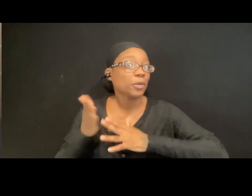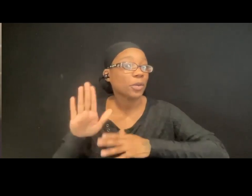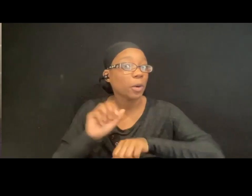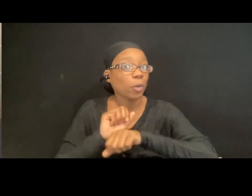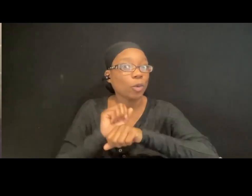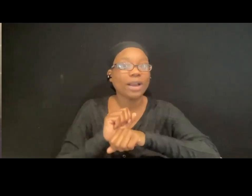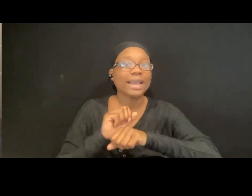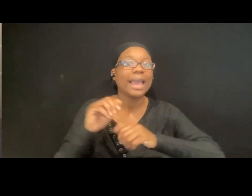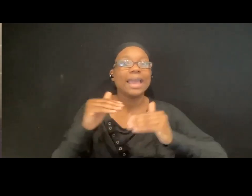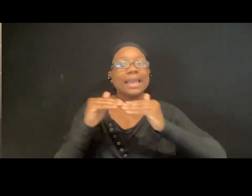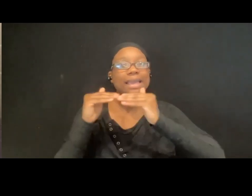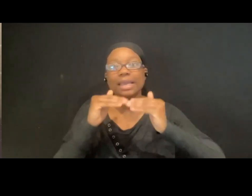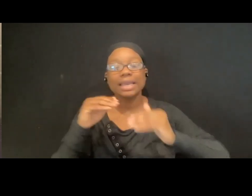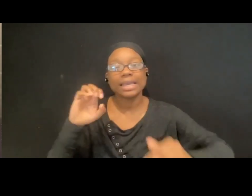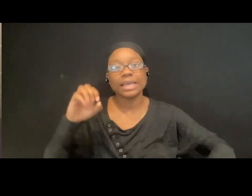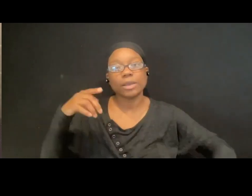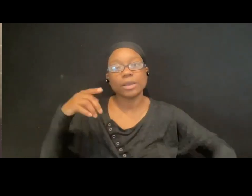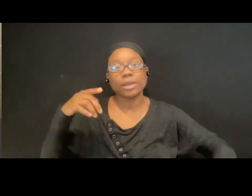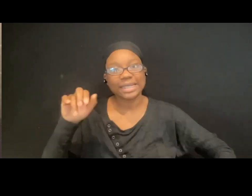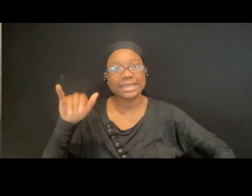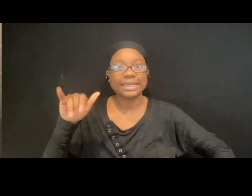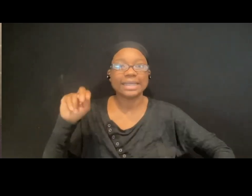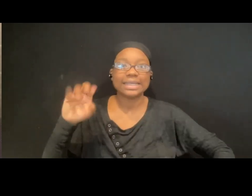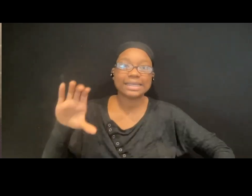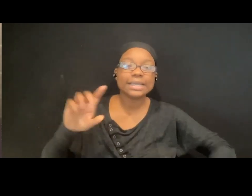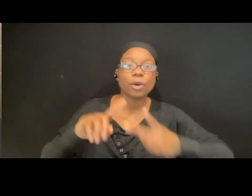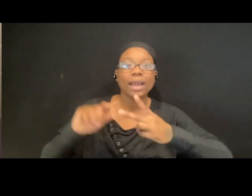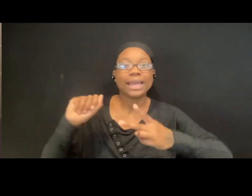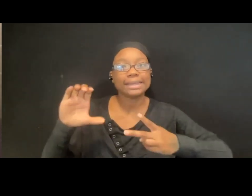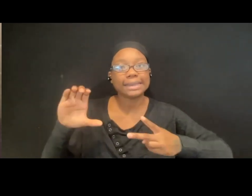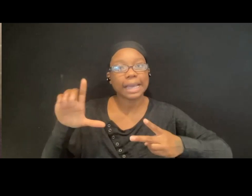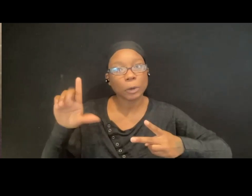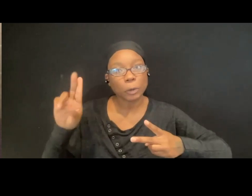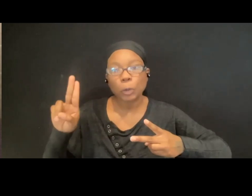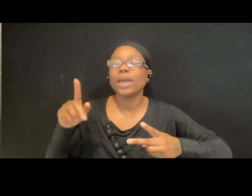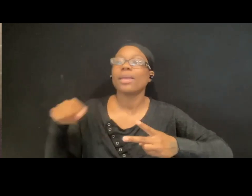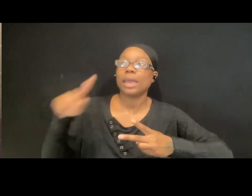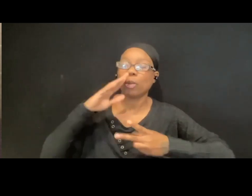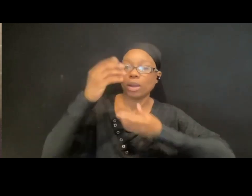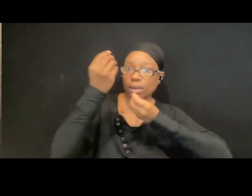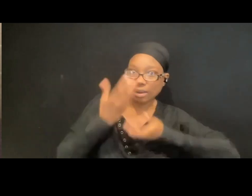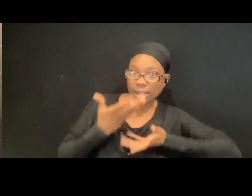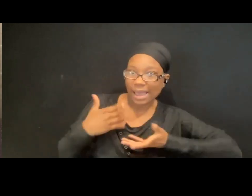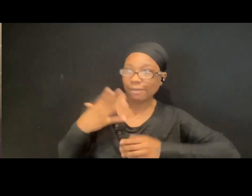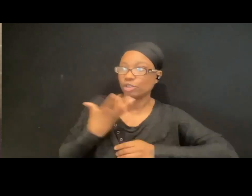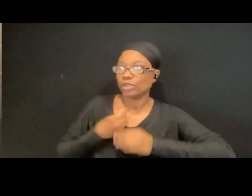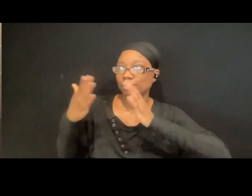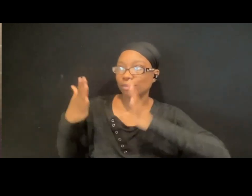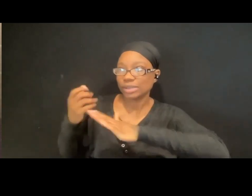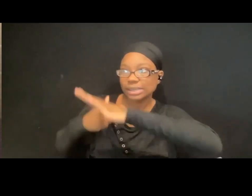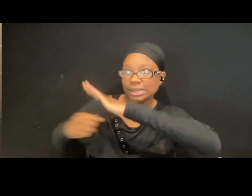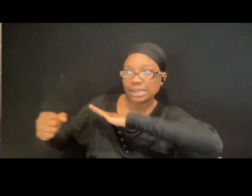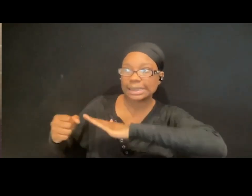the ACLU, and they'll let us know that they have a trans person that is like dealing with something inside. And so once we have that